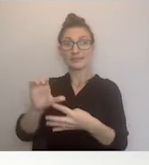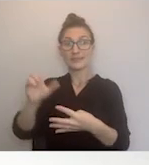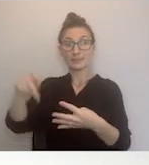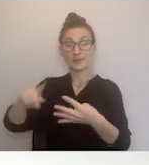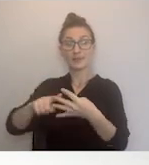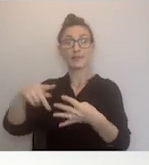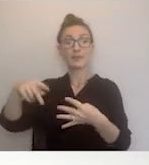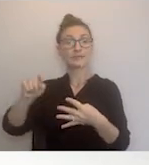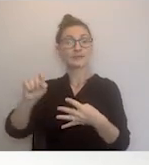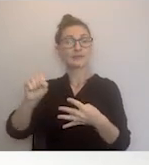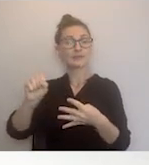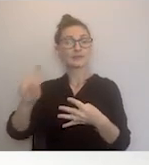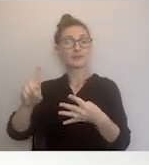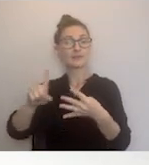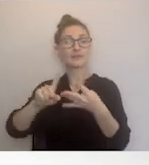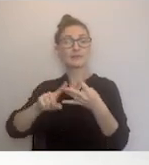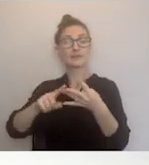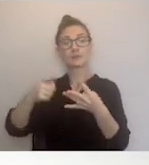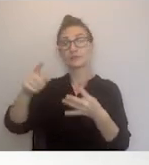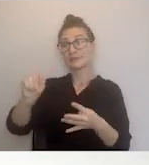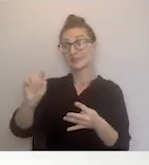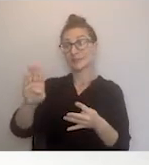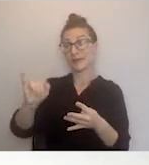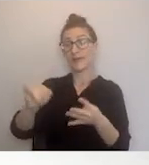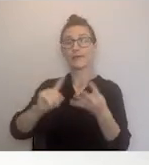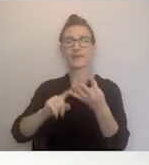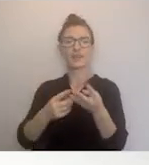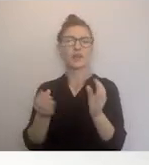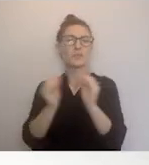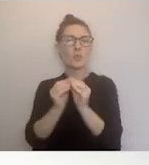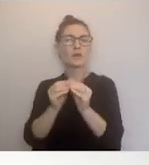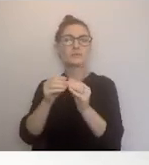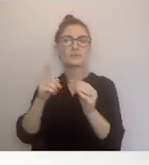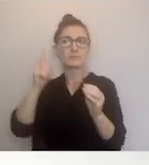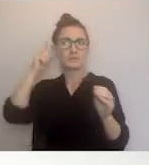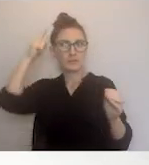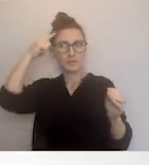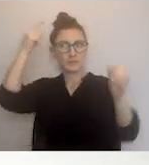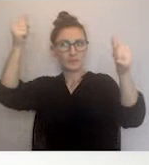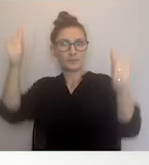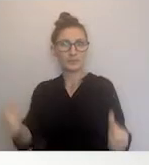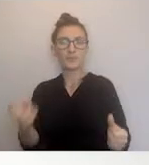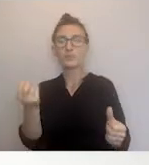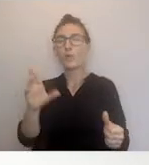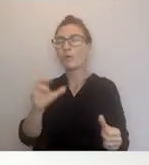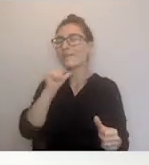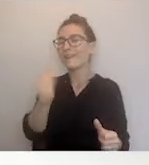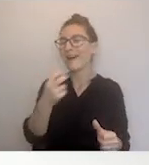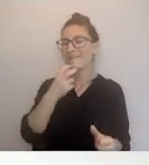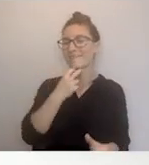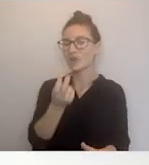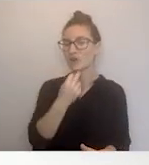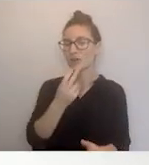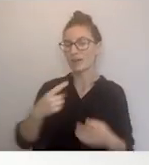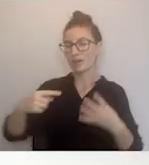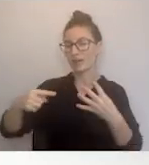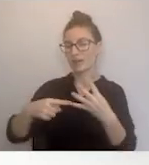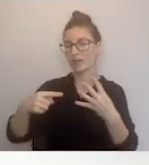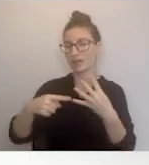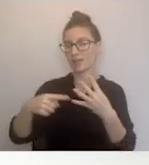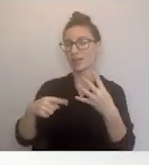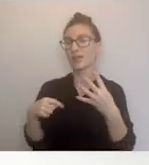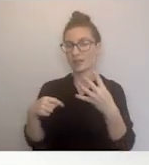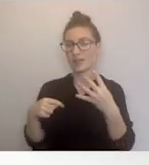palsy, PTSD, traumatic brain injury. They work with any type of more severe cognitive disability, or students that are more nonverbal